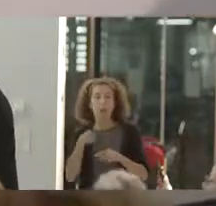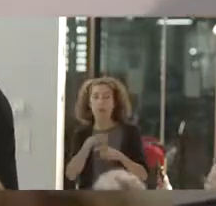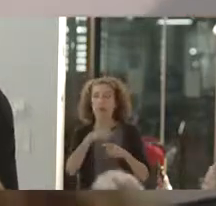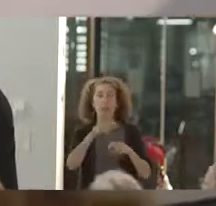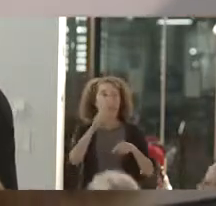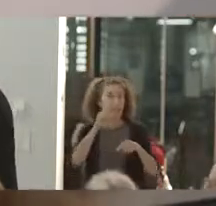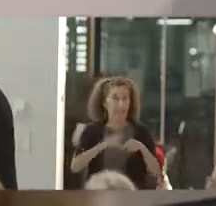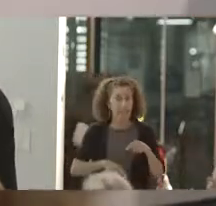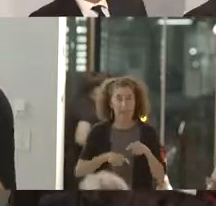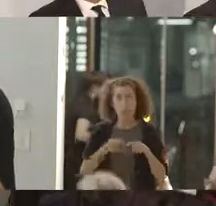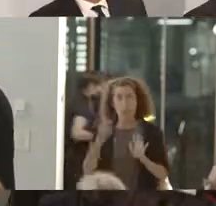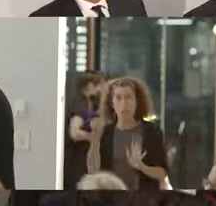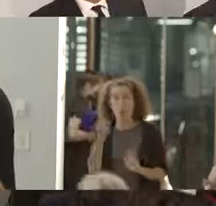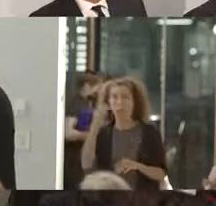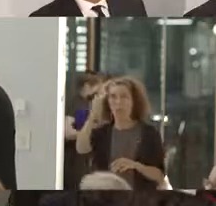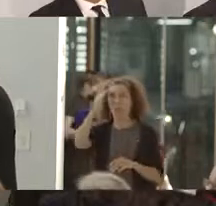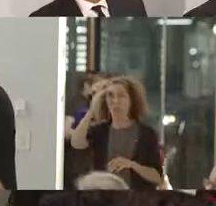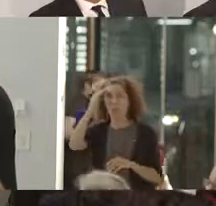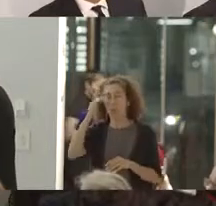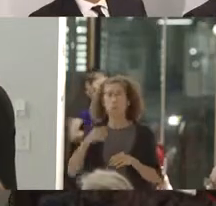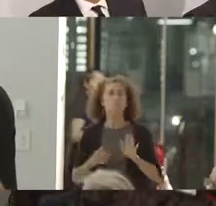Someone says here that the original ferry...